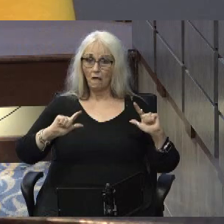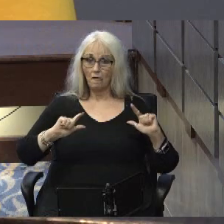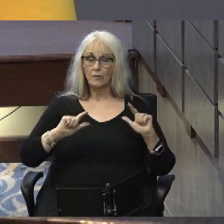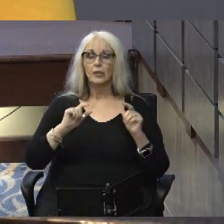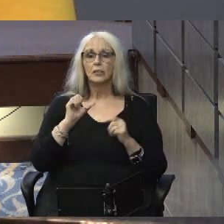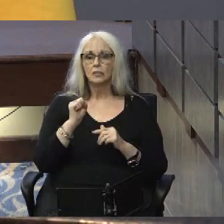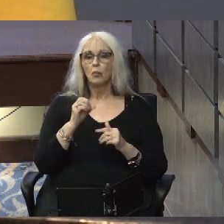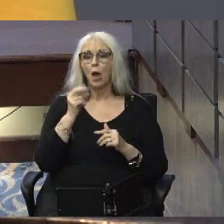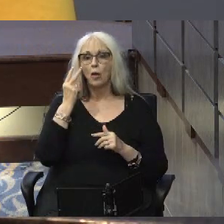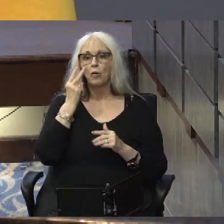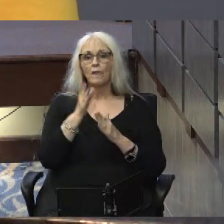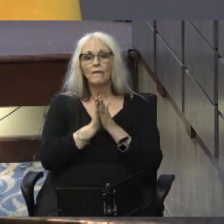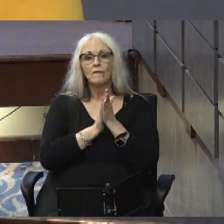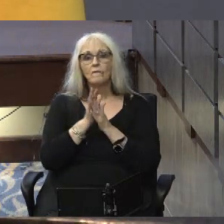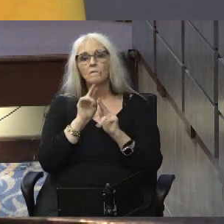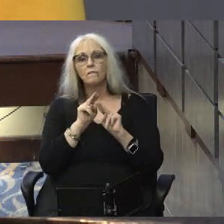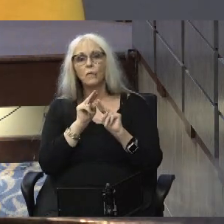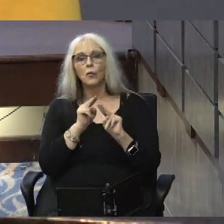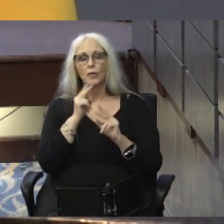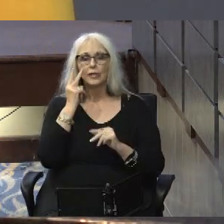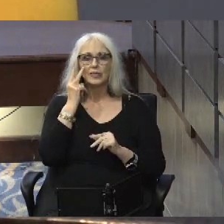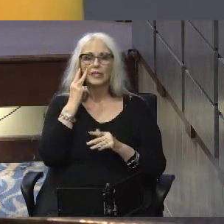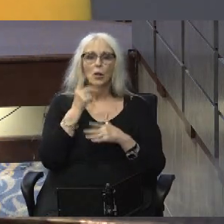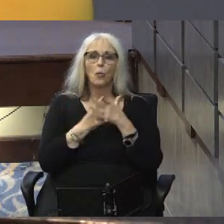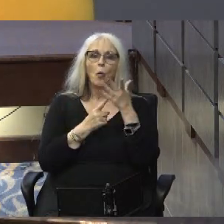look forward to seeing done, and done well.